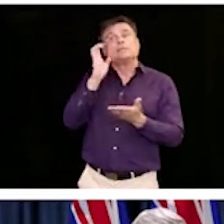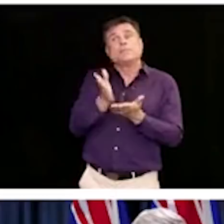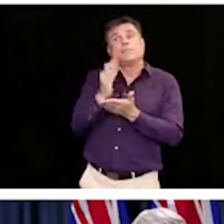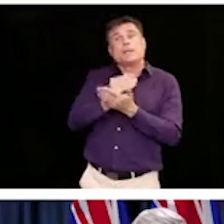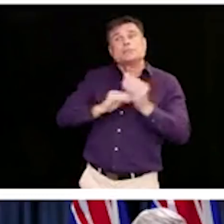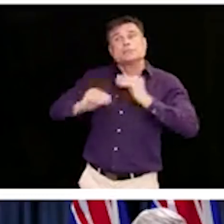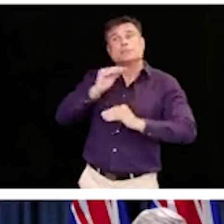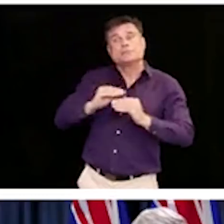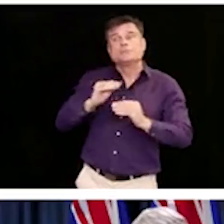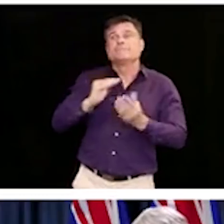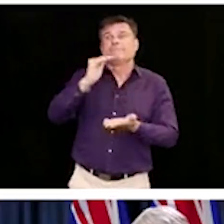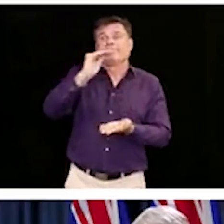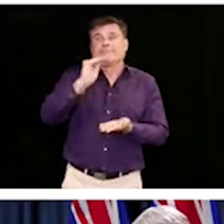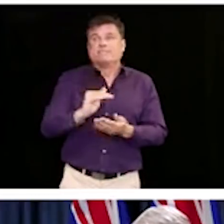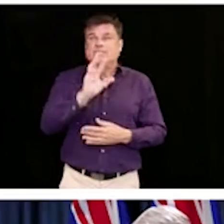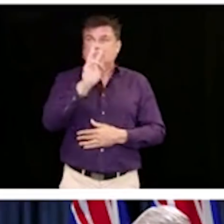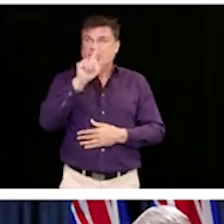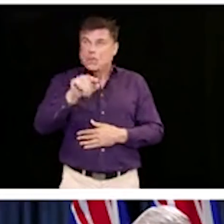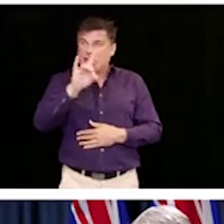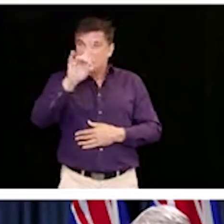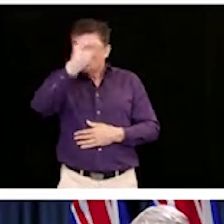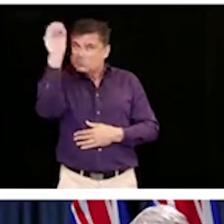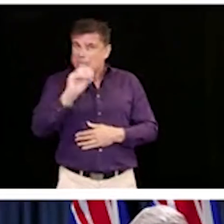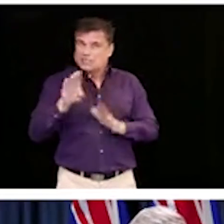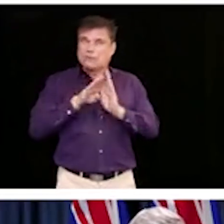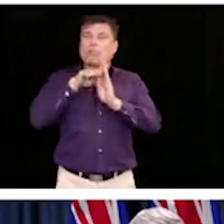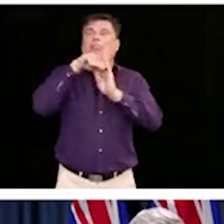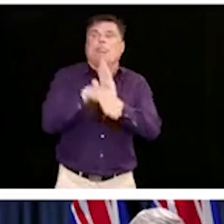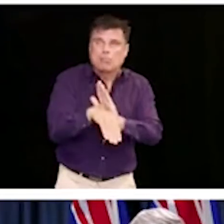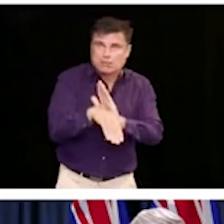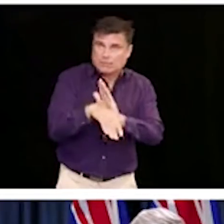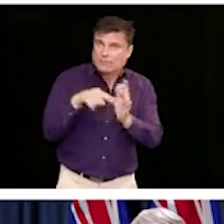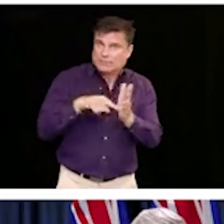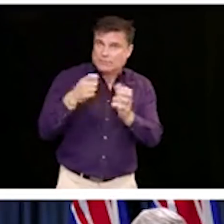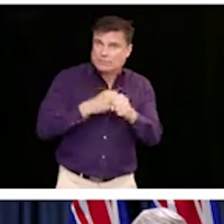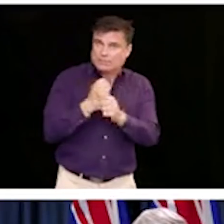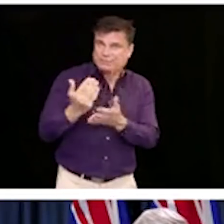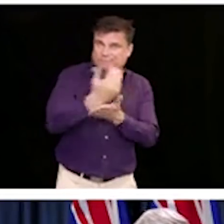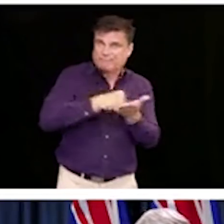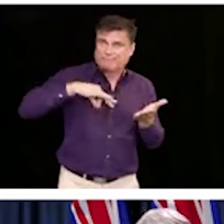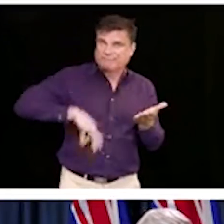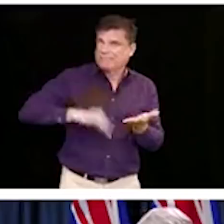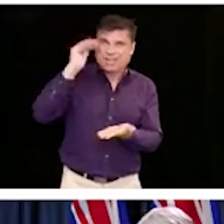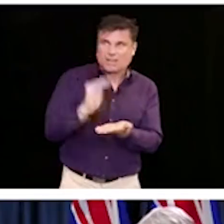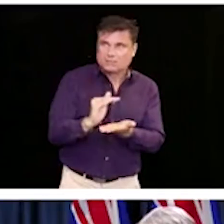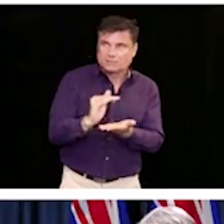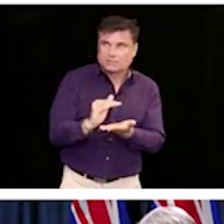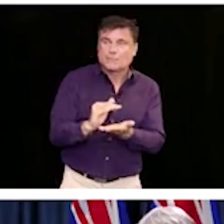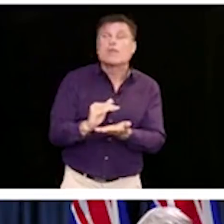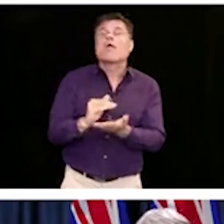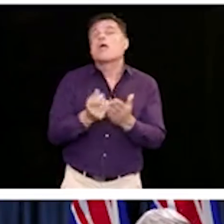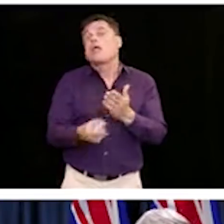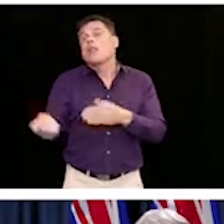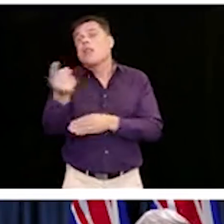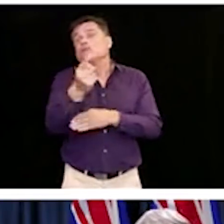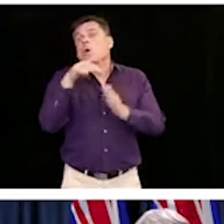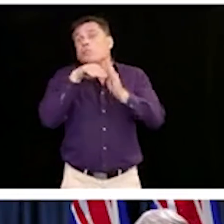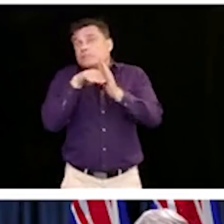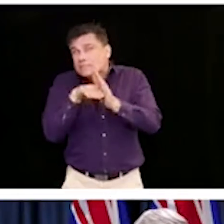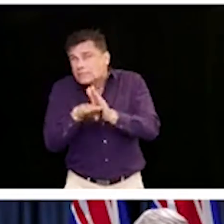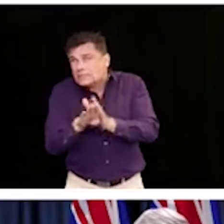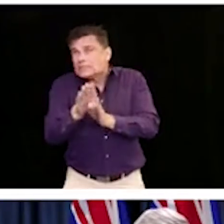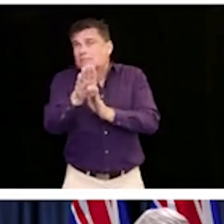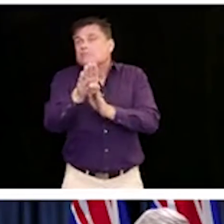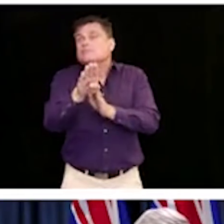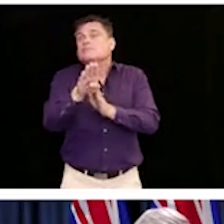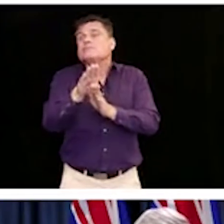6.8% in 2020. As the economy recovers and hiring and spending improves, the economy could